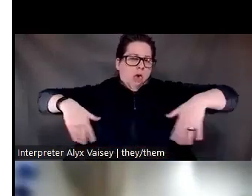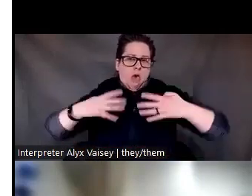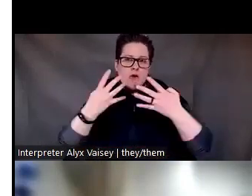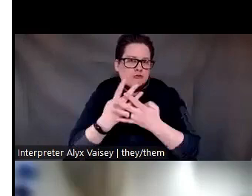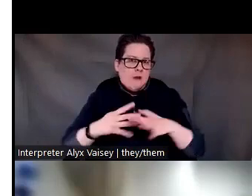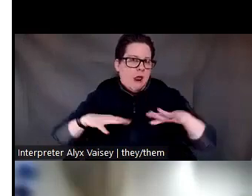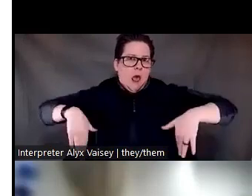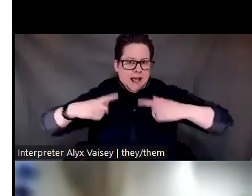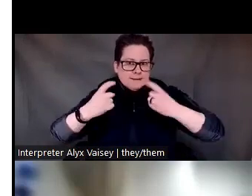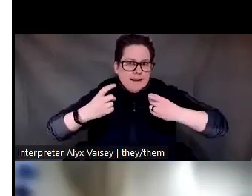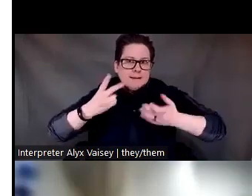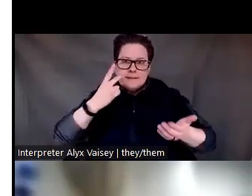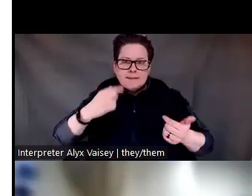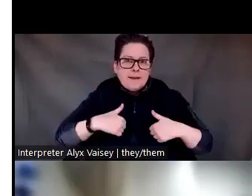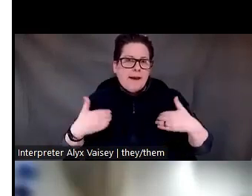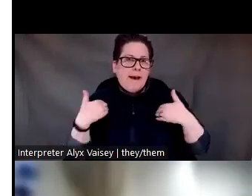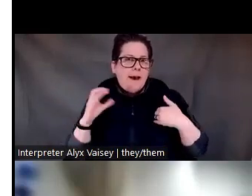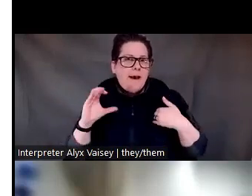undergone screening.